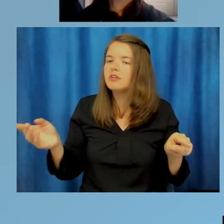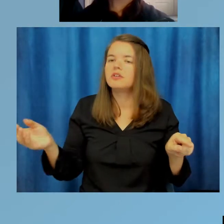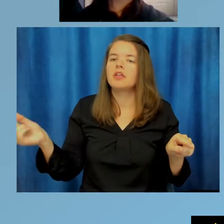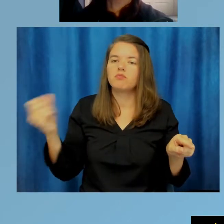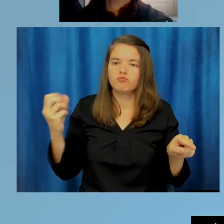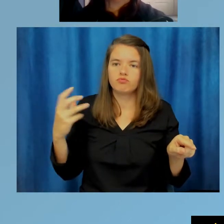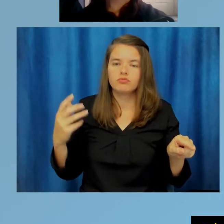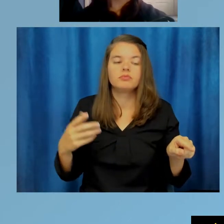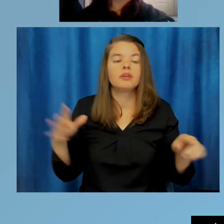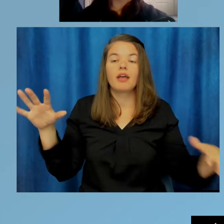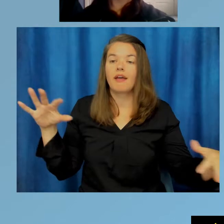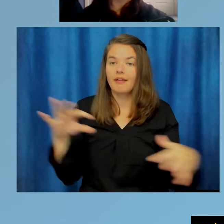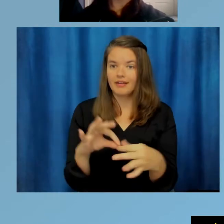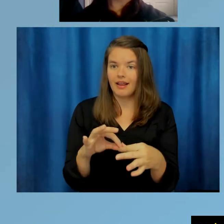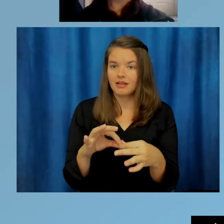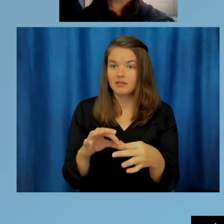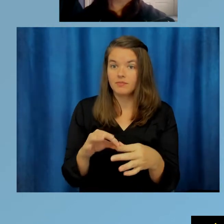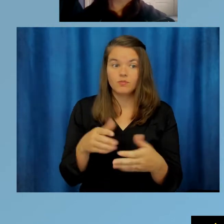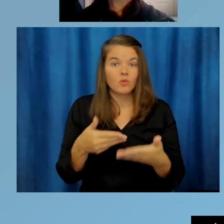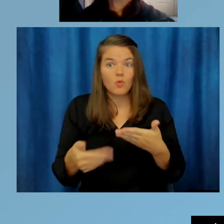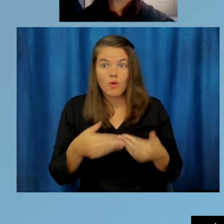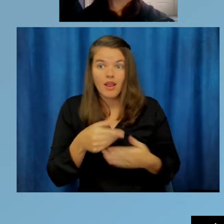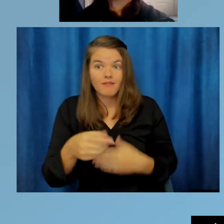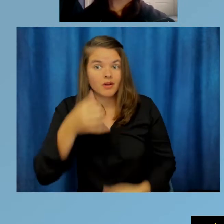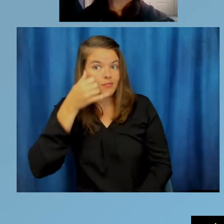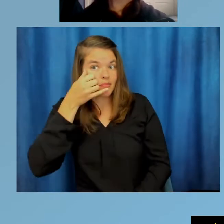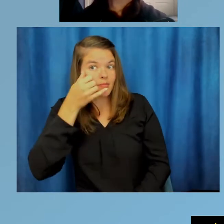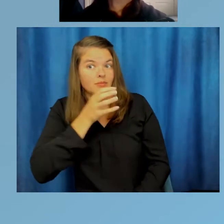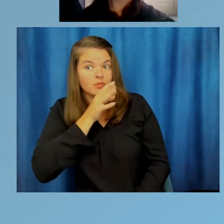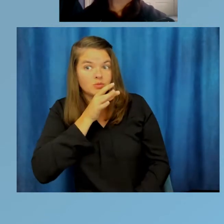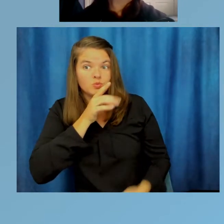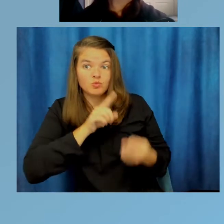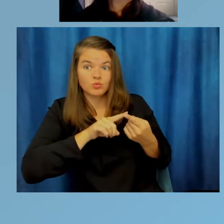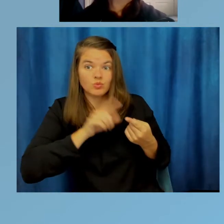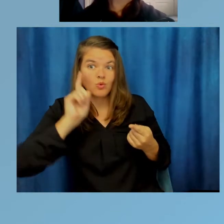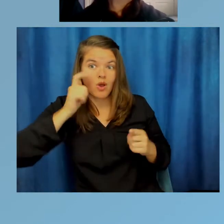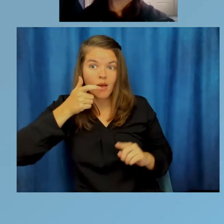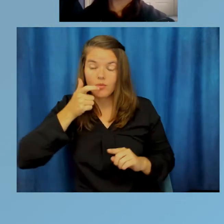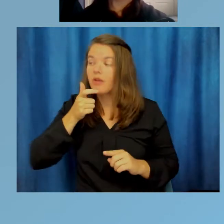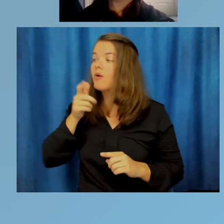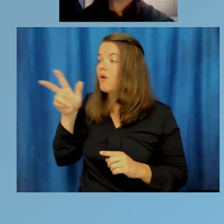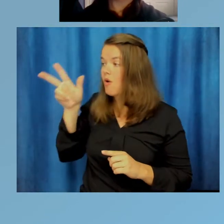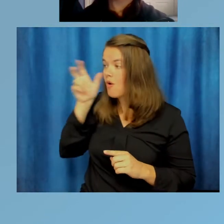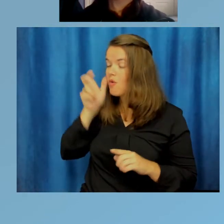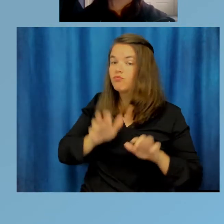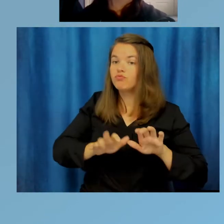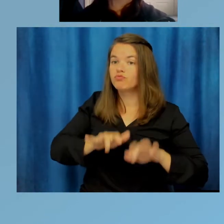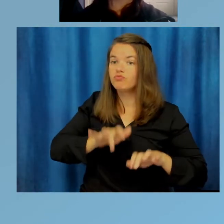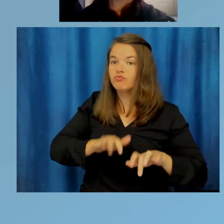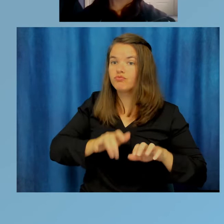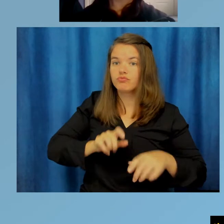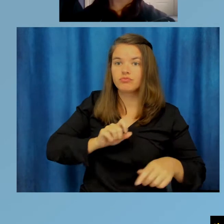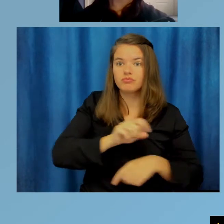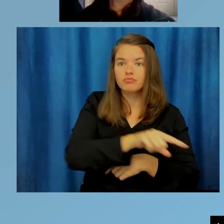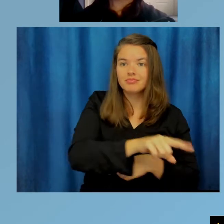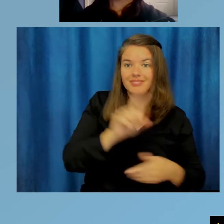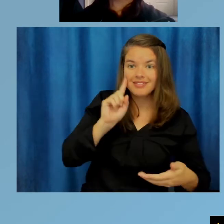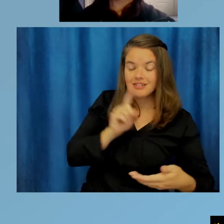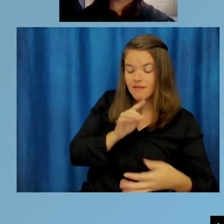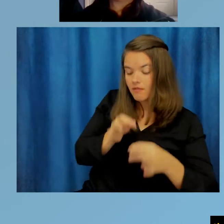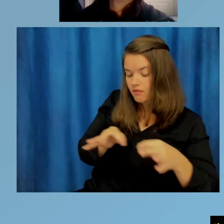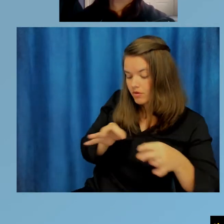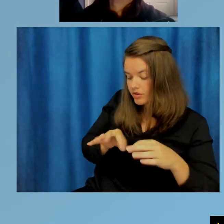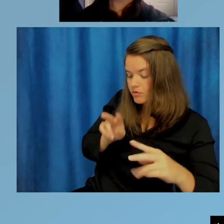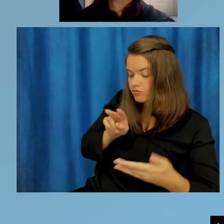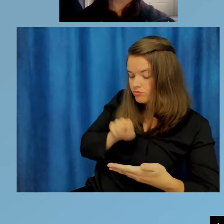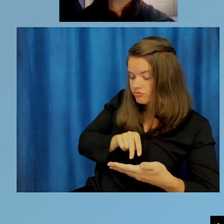would connect you. And whatever you would say to the operator, they type to the deaf individual. The deaf individual would